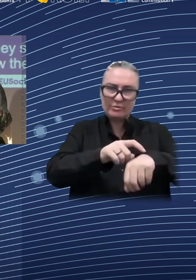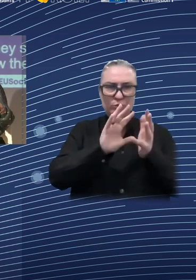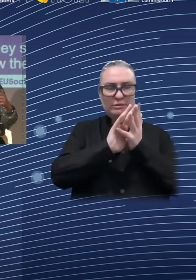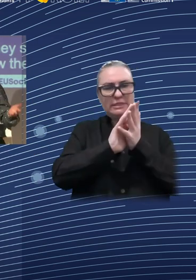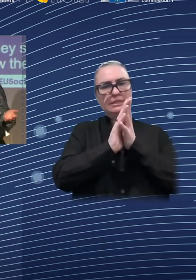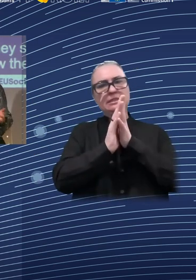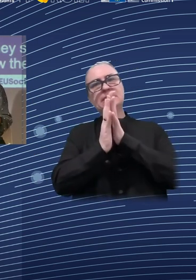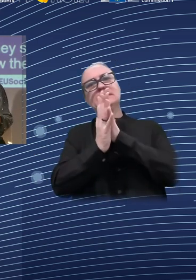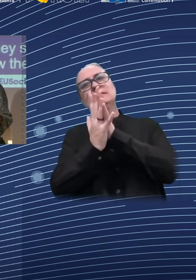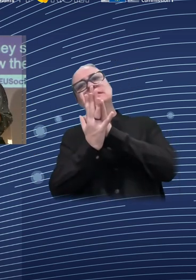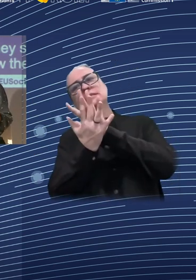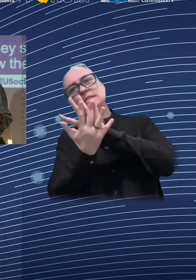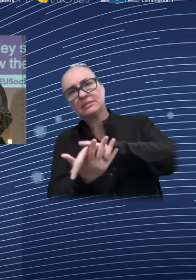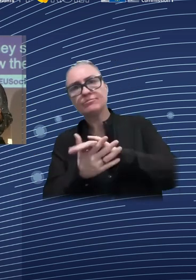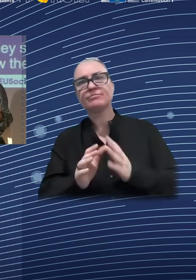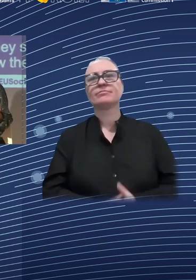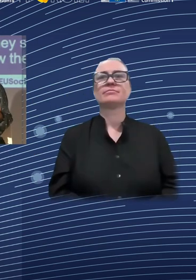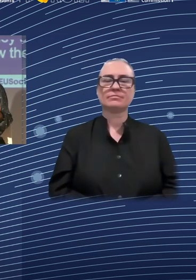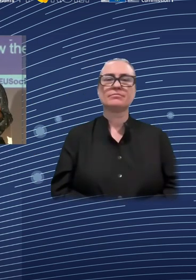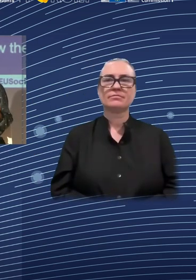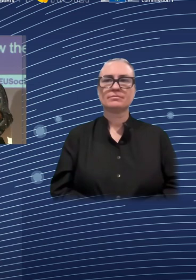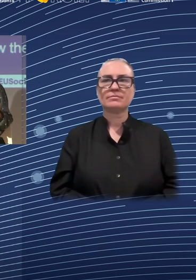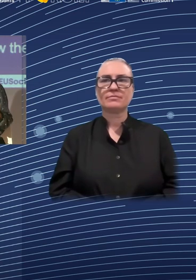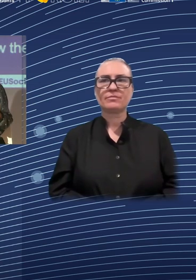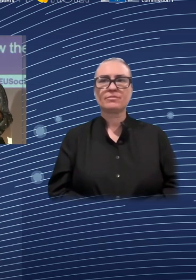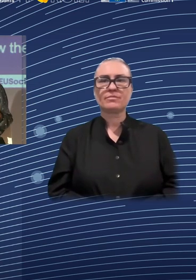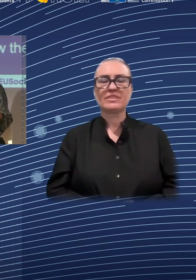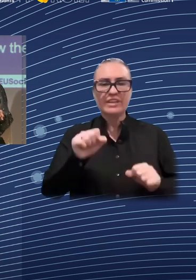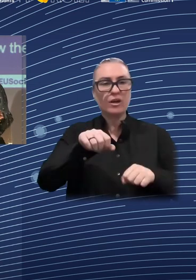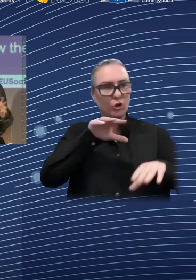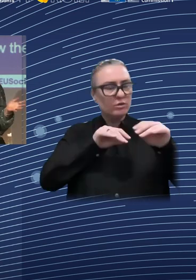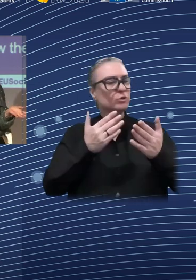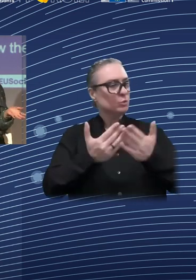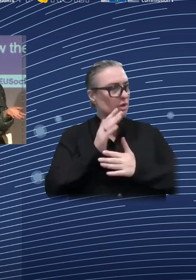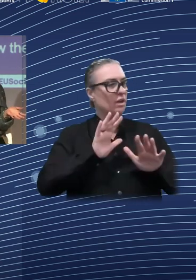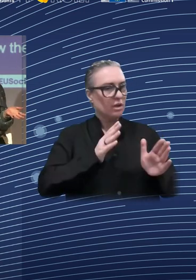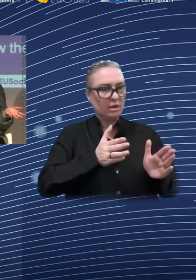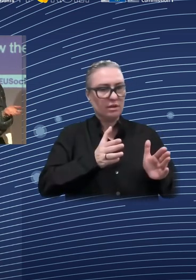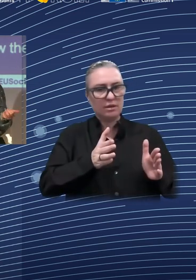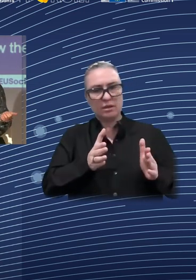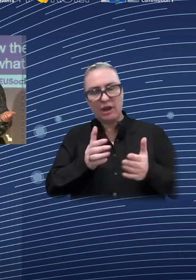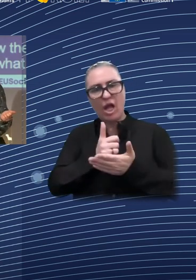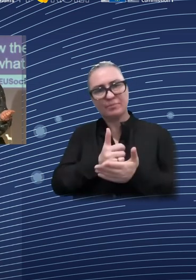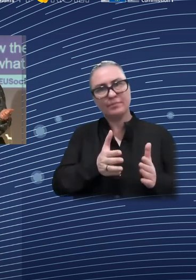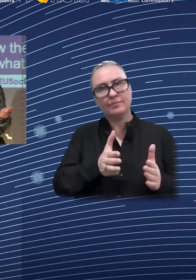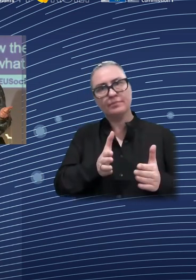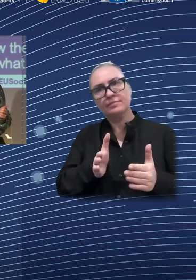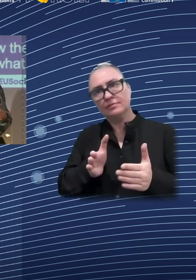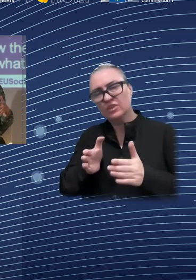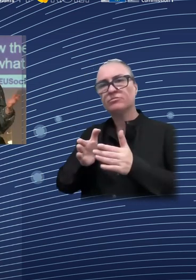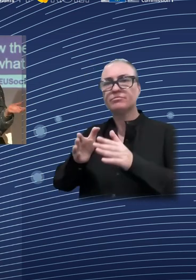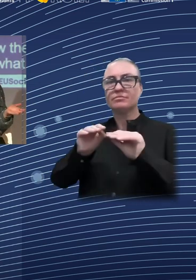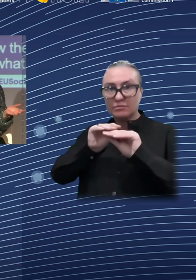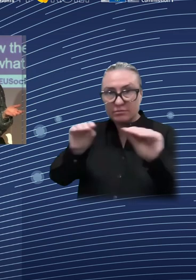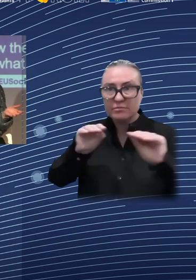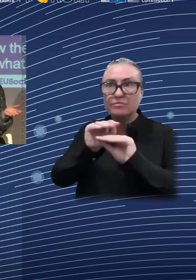and they wake up. So I think what we need to do to let teachers some time to learn and to let